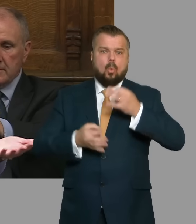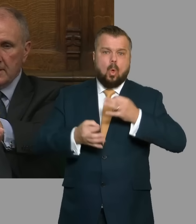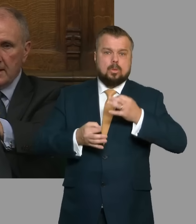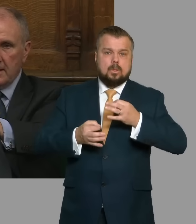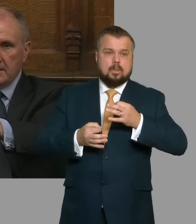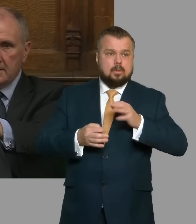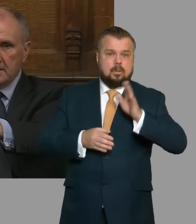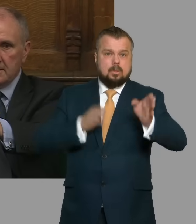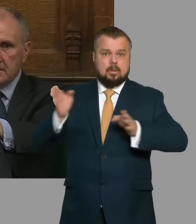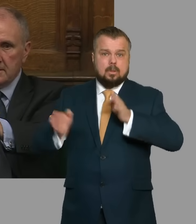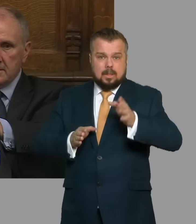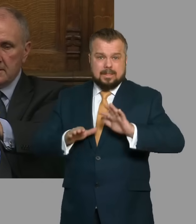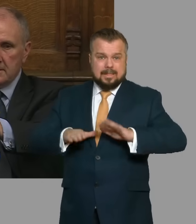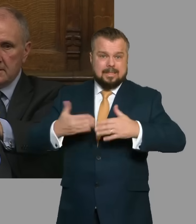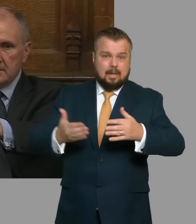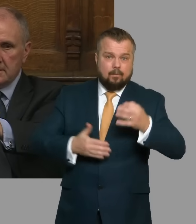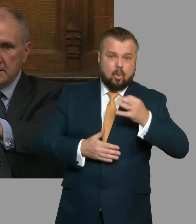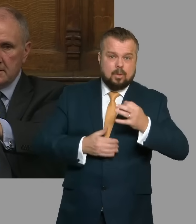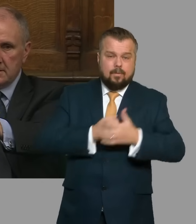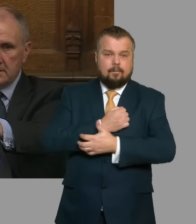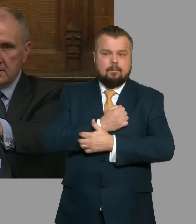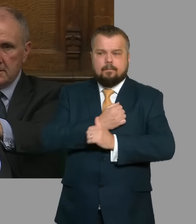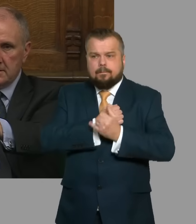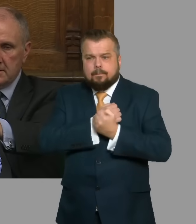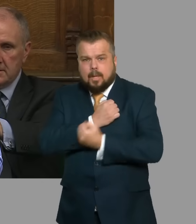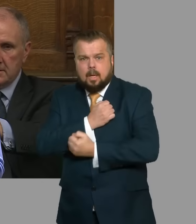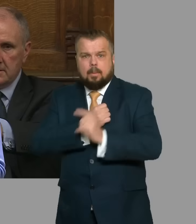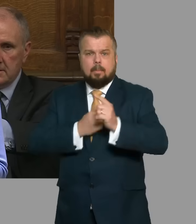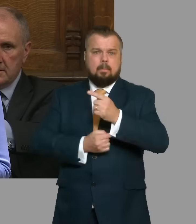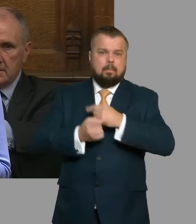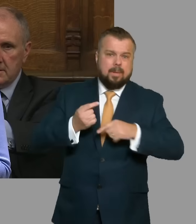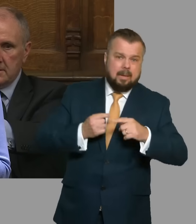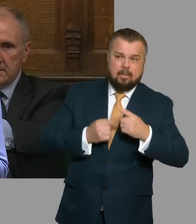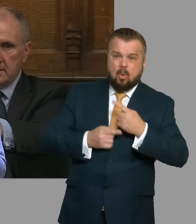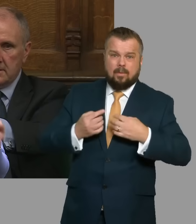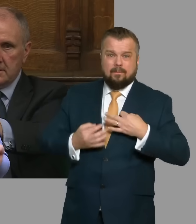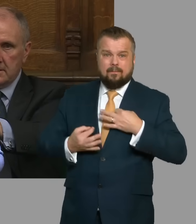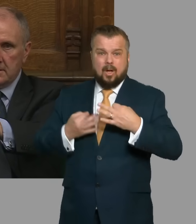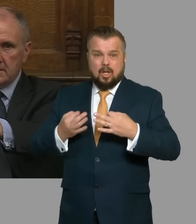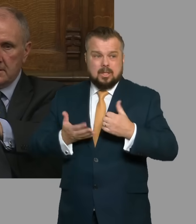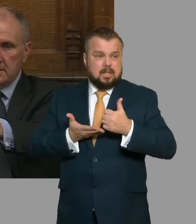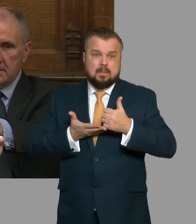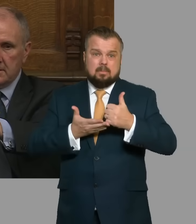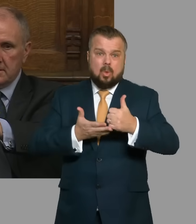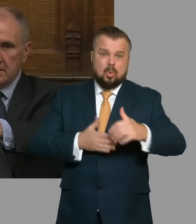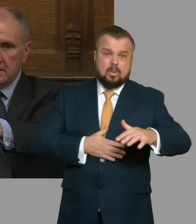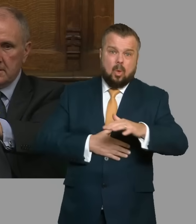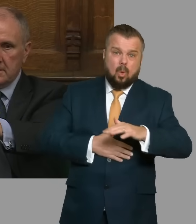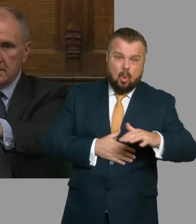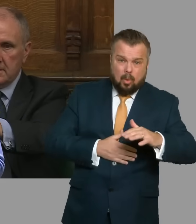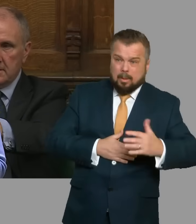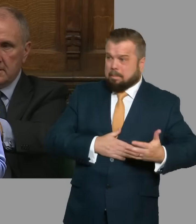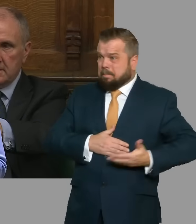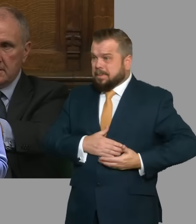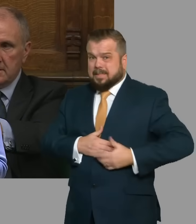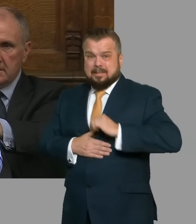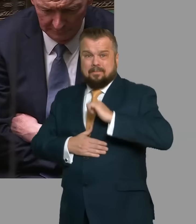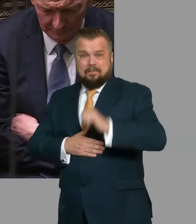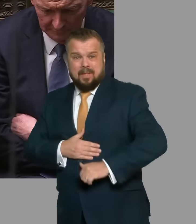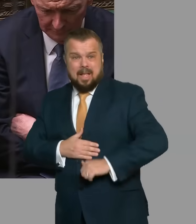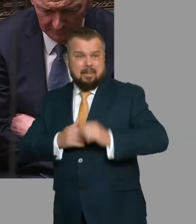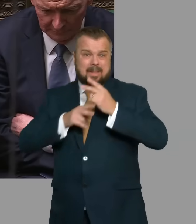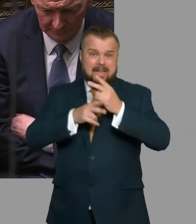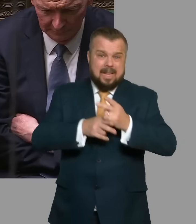as I do, that South East Water should be ashamed to be schooled in crisis response by the volunteers of the Staplehurst Emergency Help Team?